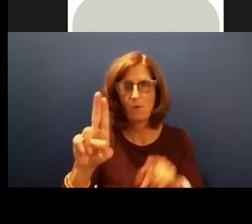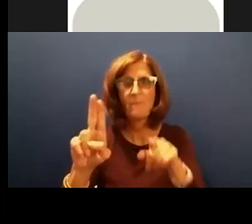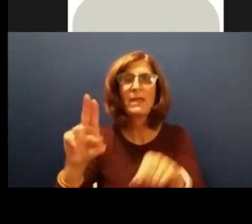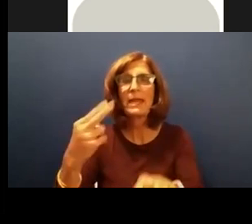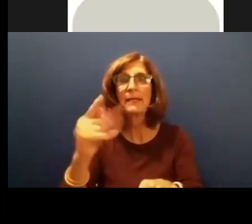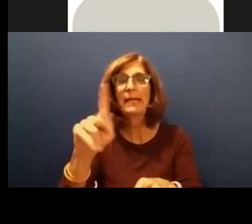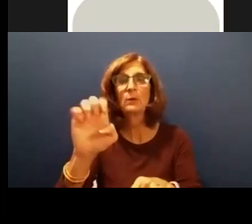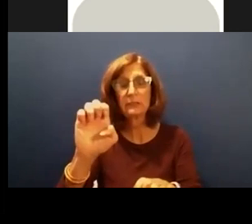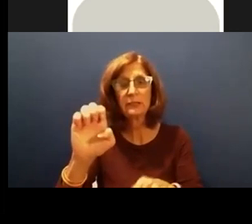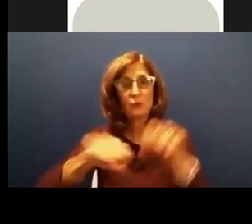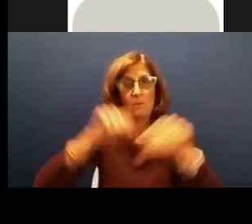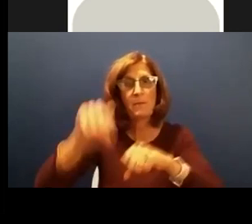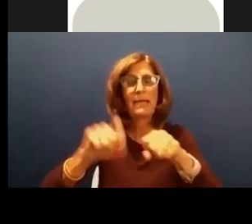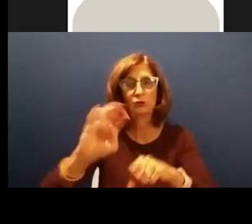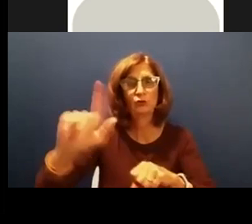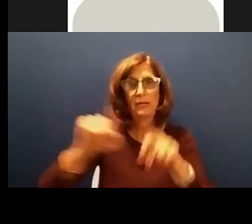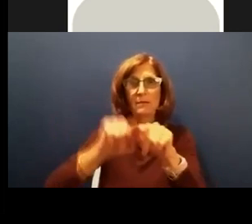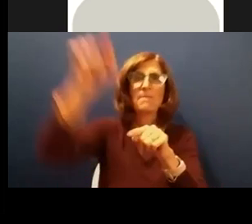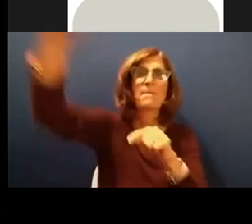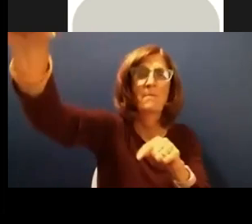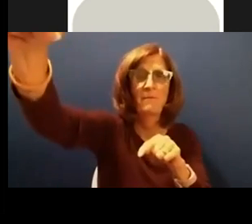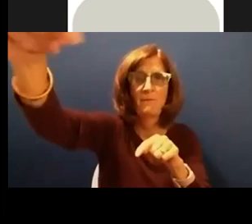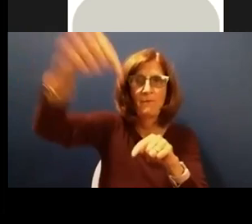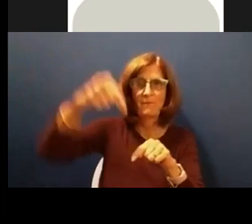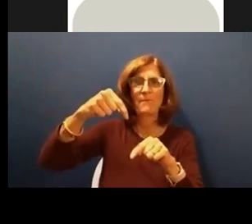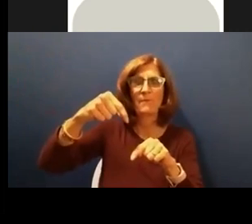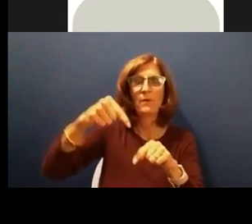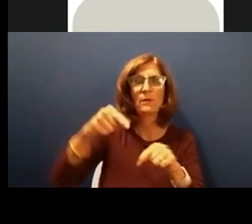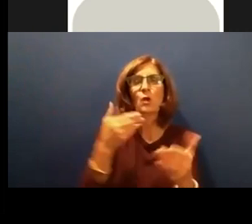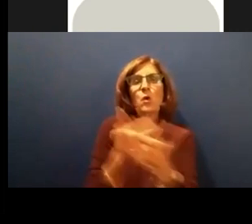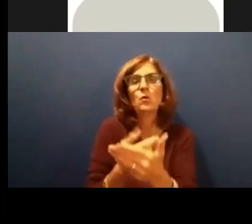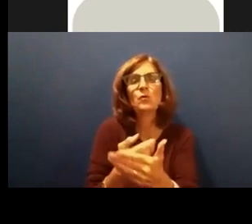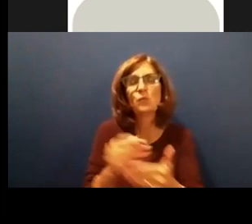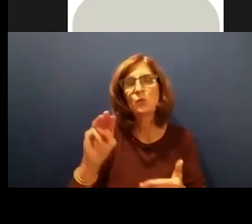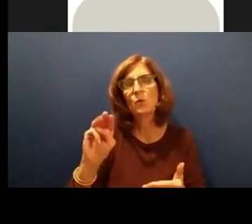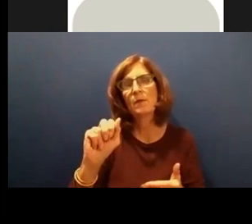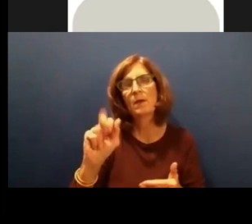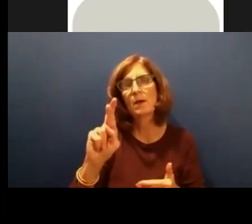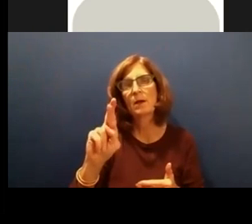Trail. Okay. Right up from the marina. So it's just that one lot. Okay.